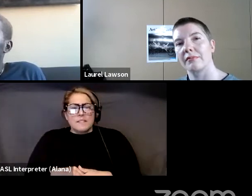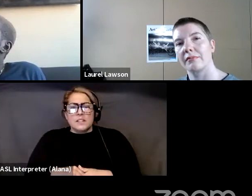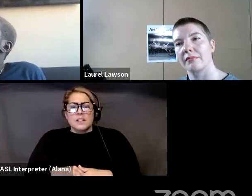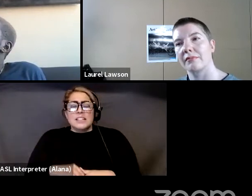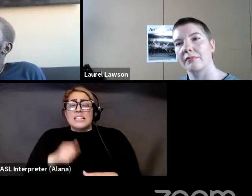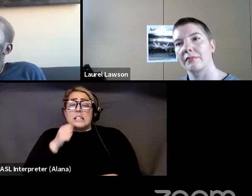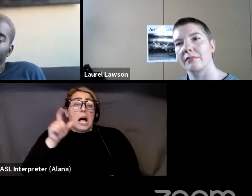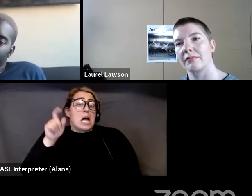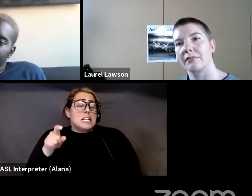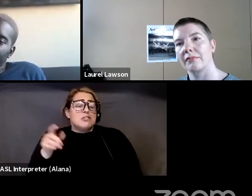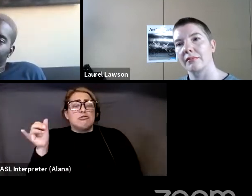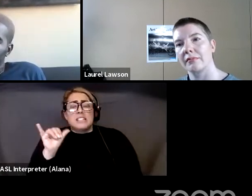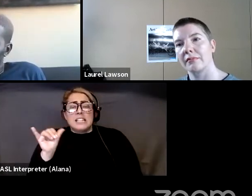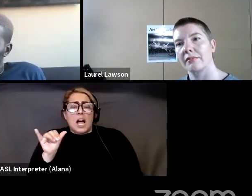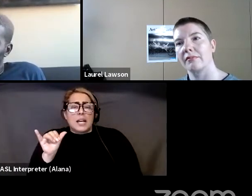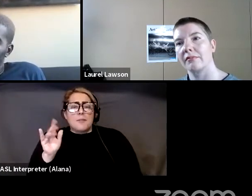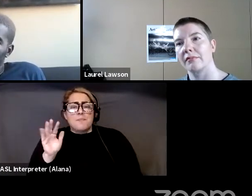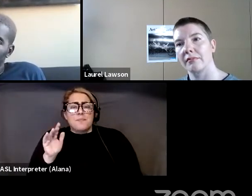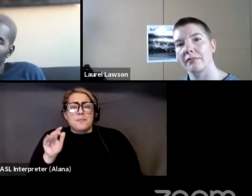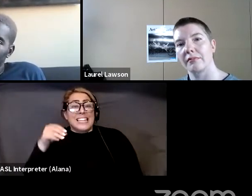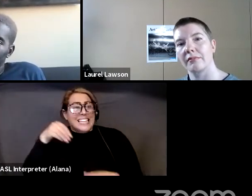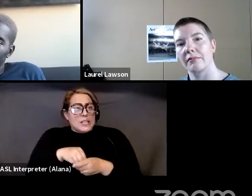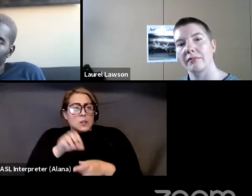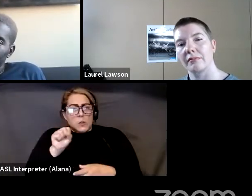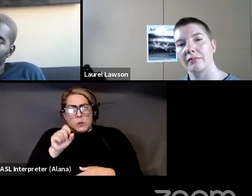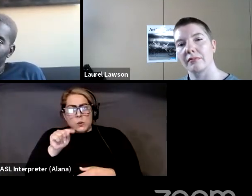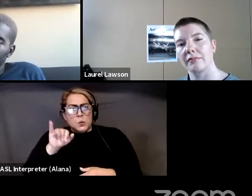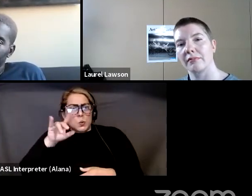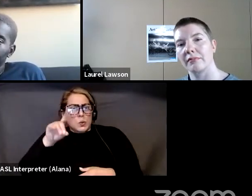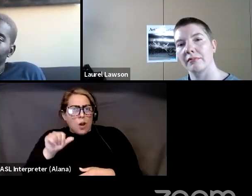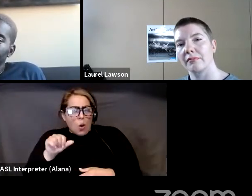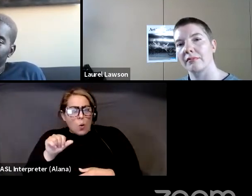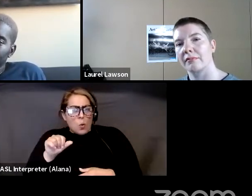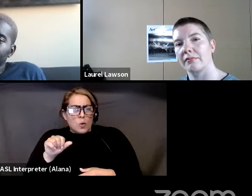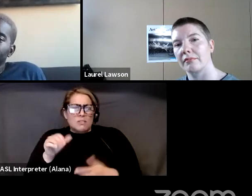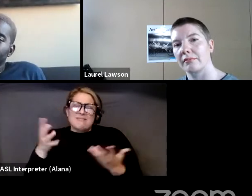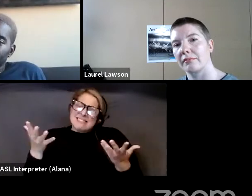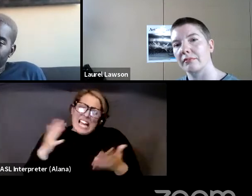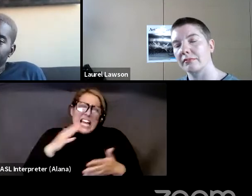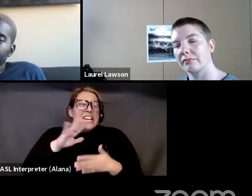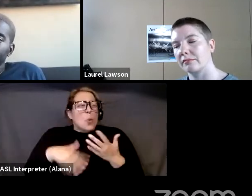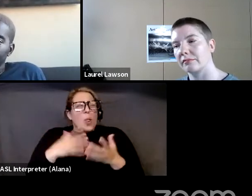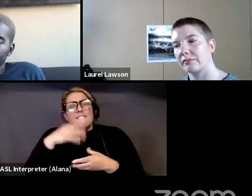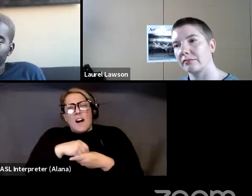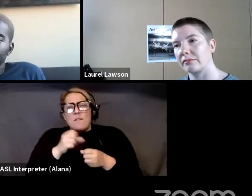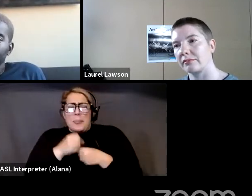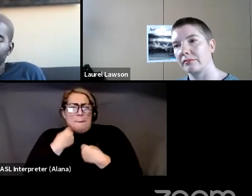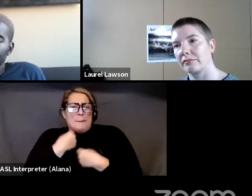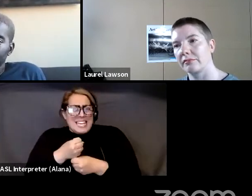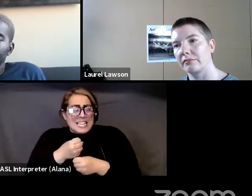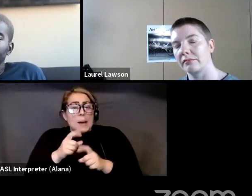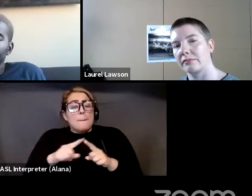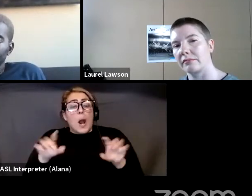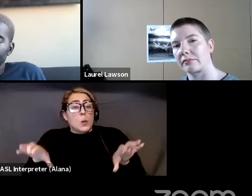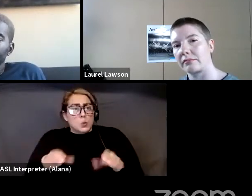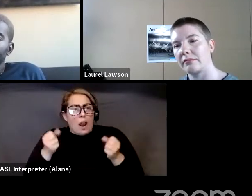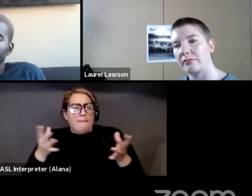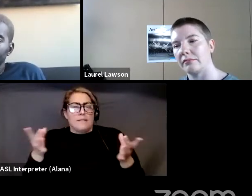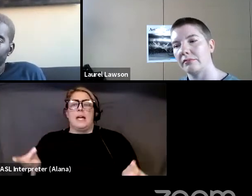Not necessarily like in the studio or it's all part of the making, but I do a lot of like